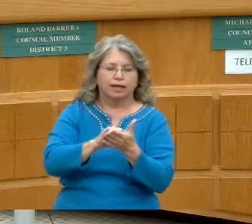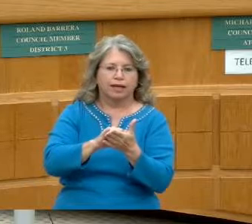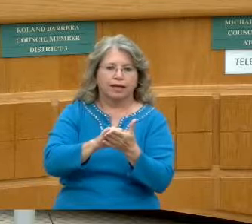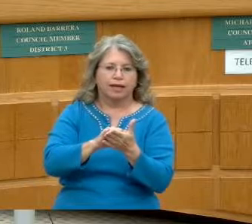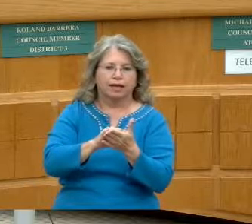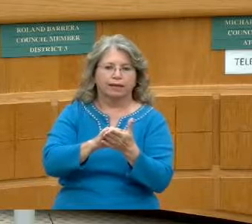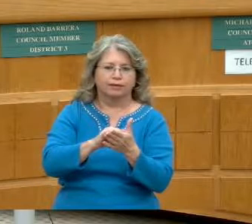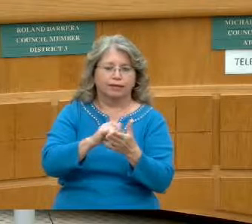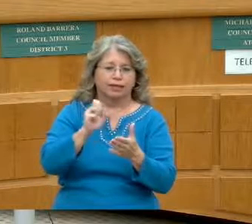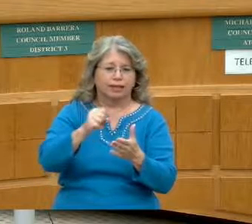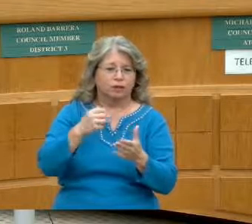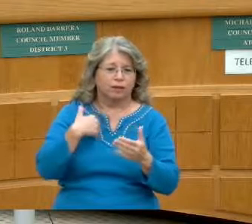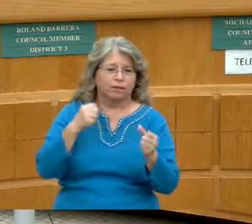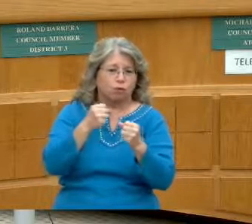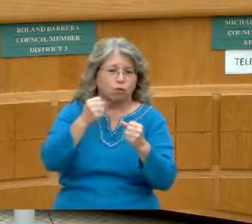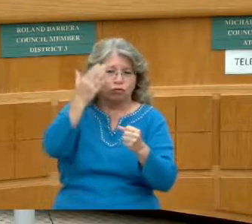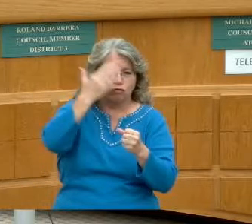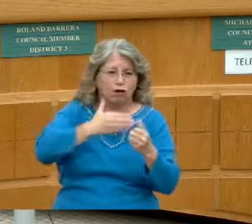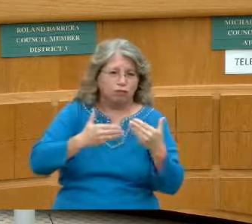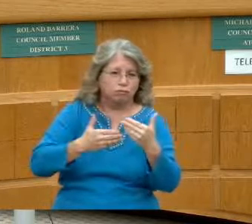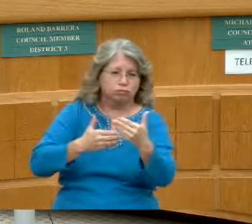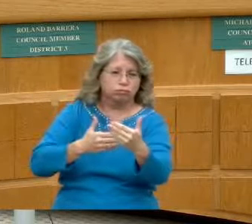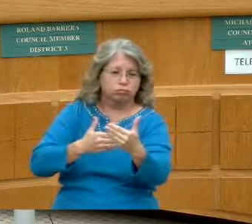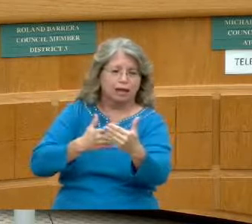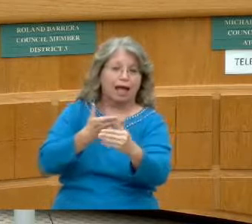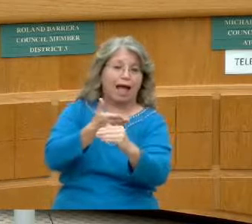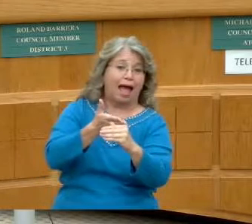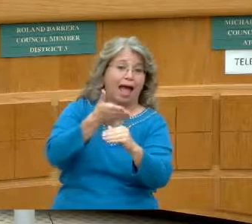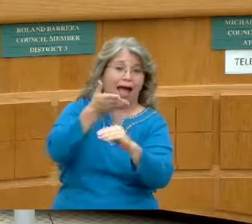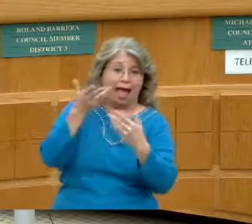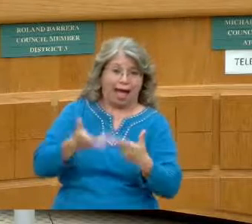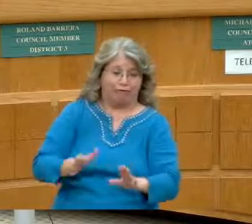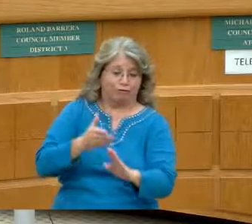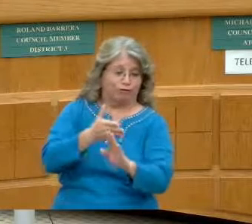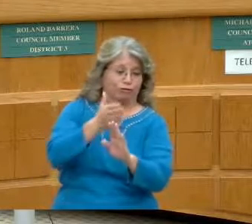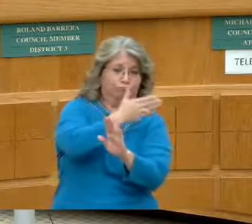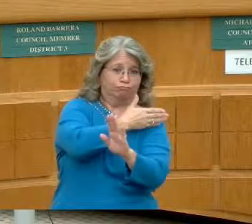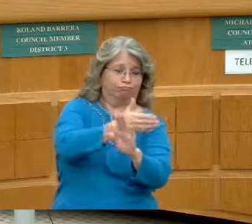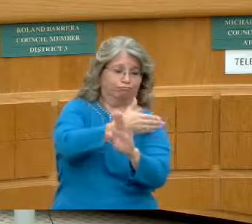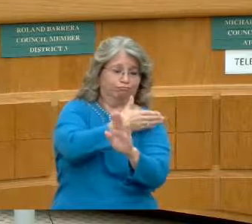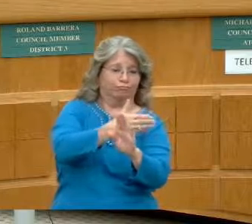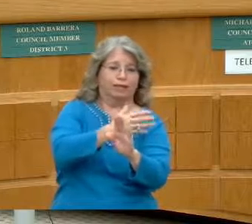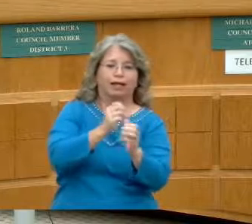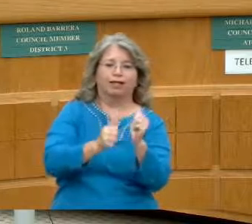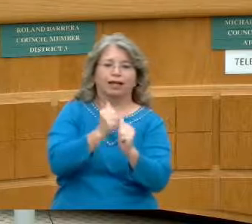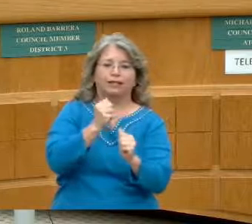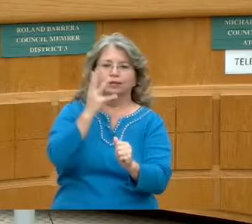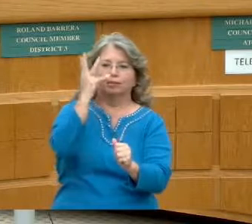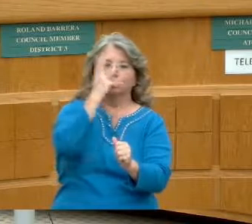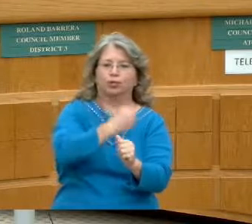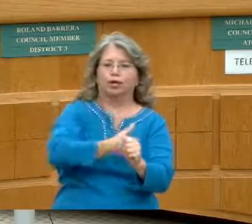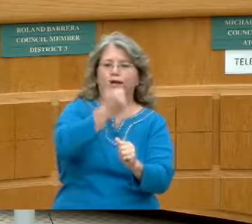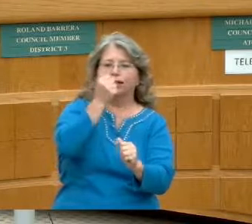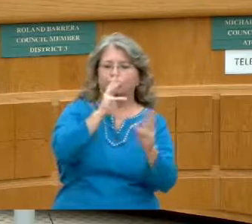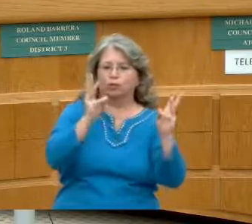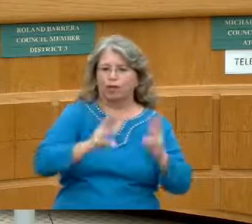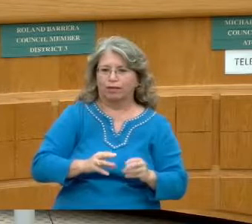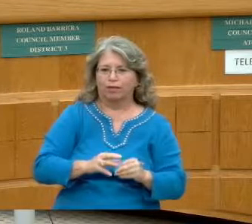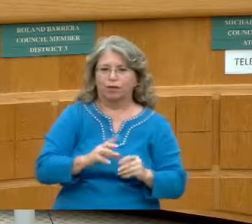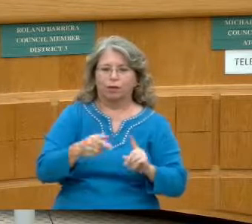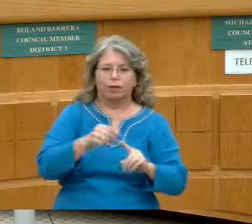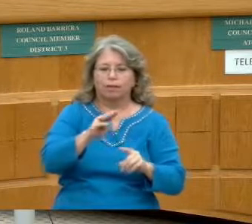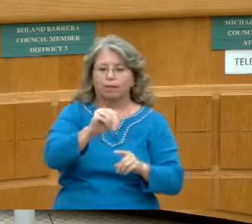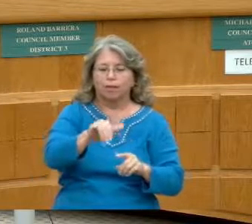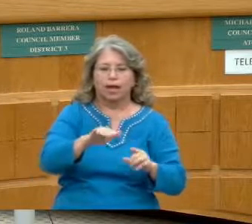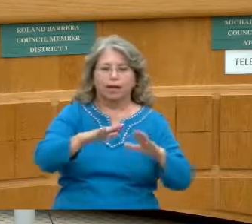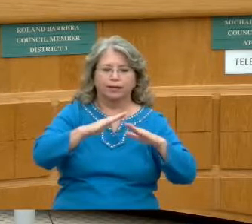that front, that's when the prettiest weather is, isn't it? That's when the bay is at still and calm, and there